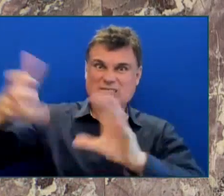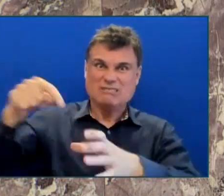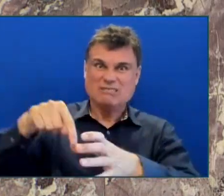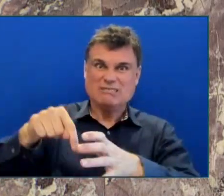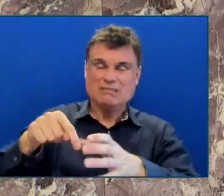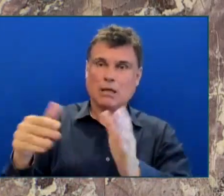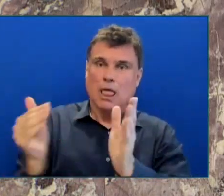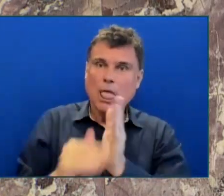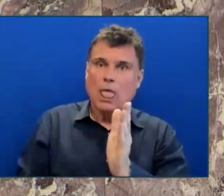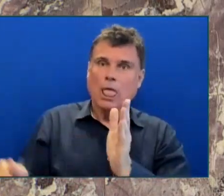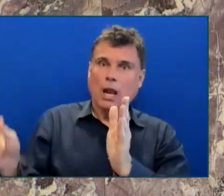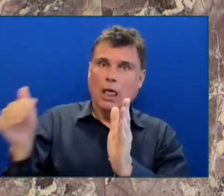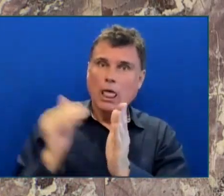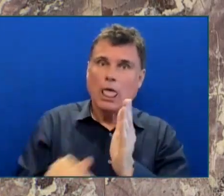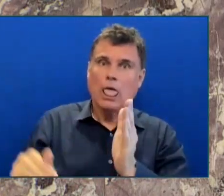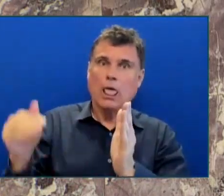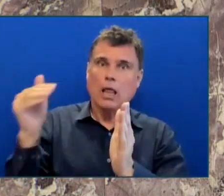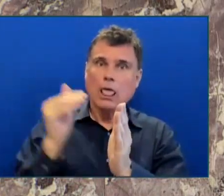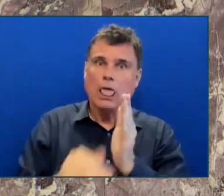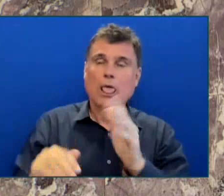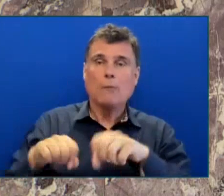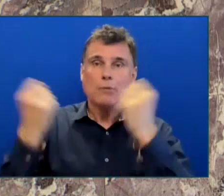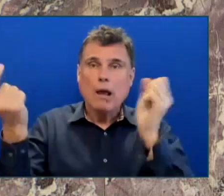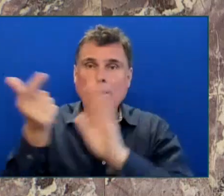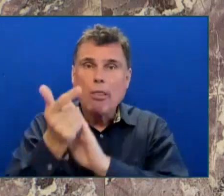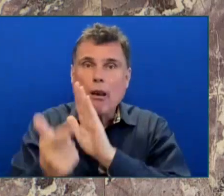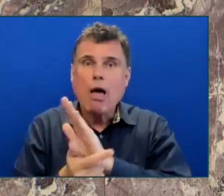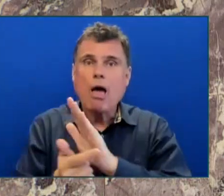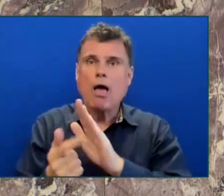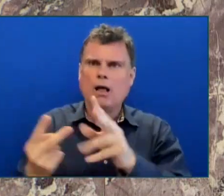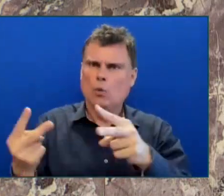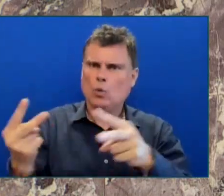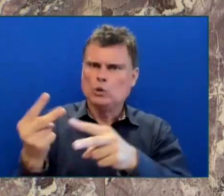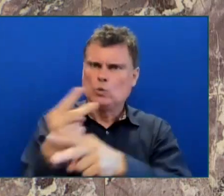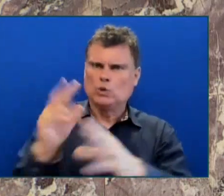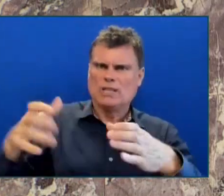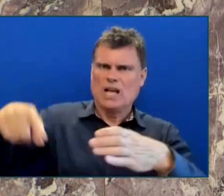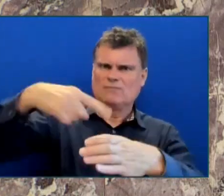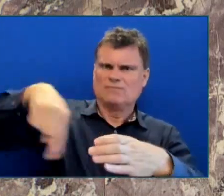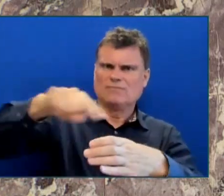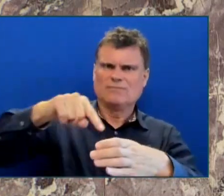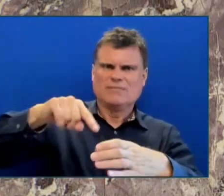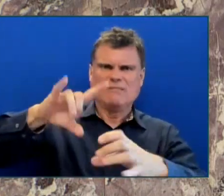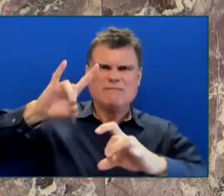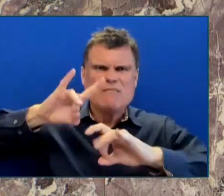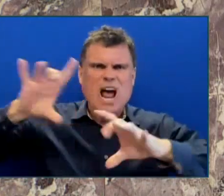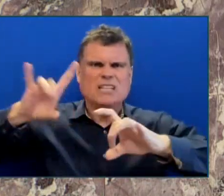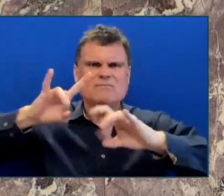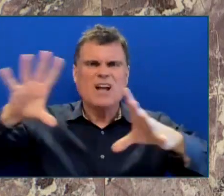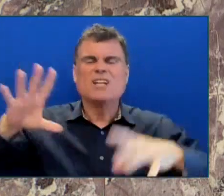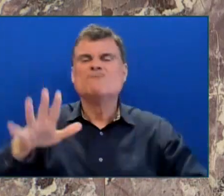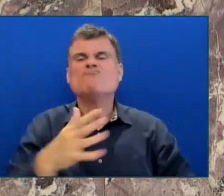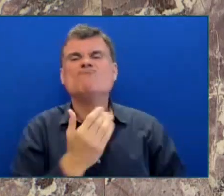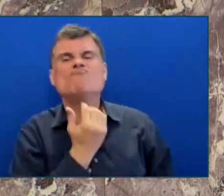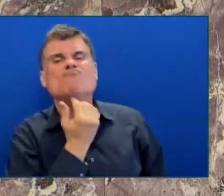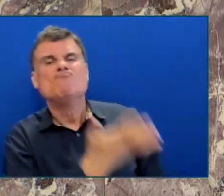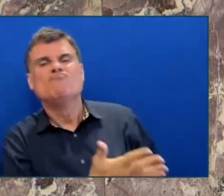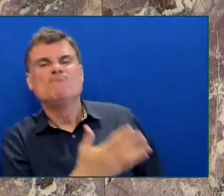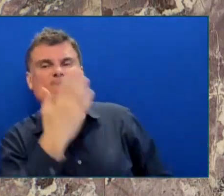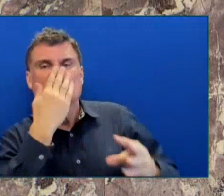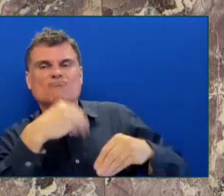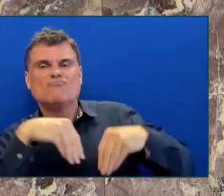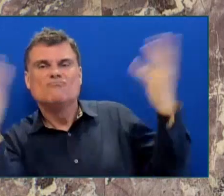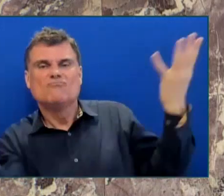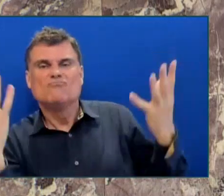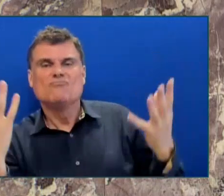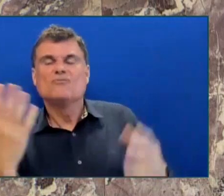violence and who continually demonstrate complete disdain for police and our justice system cannot be measured solely against